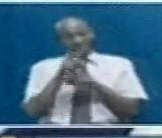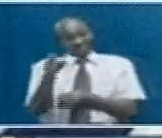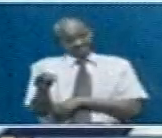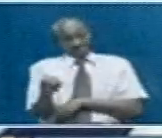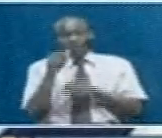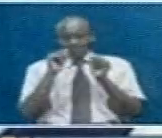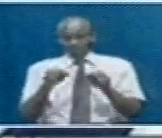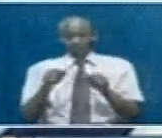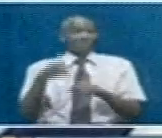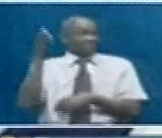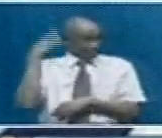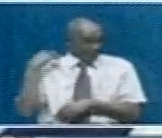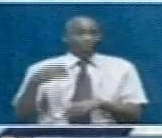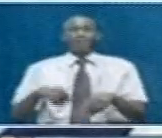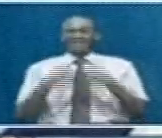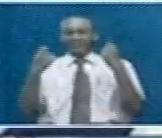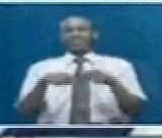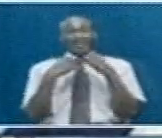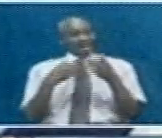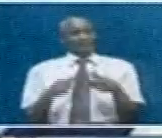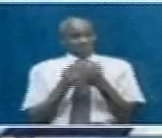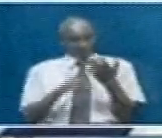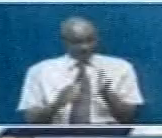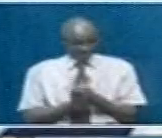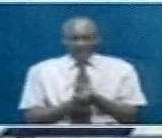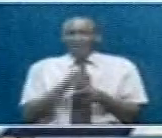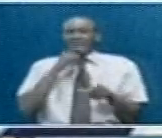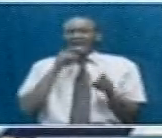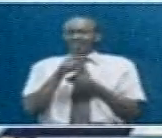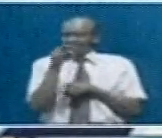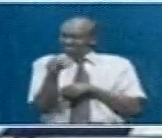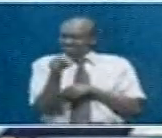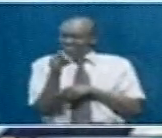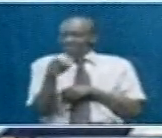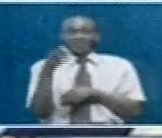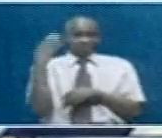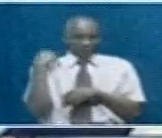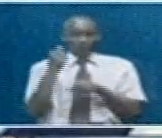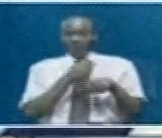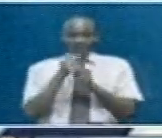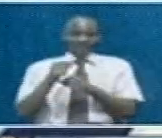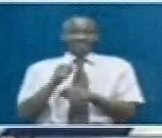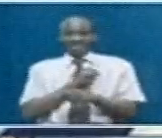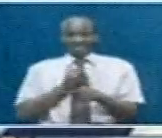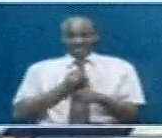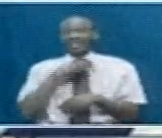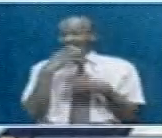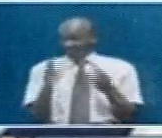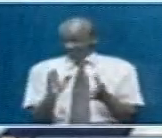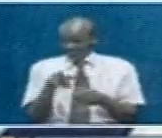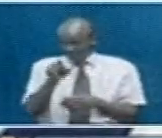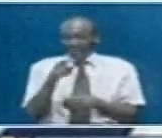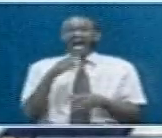the aborted delegates meeting last week. Moses Kajwang, who is a brother to the late Homa Bay Senator Otieno Kajwang,